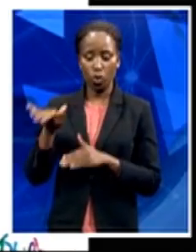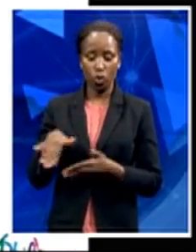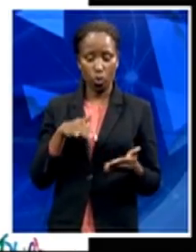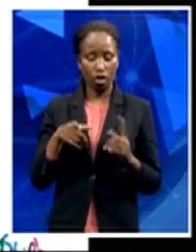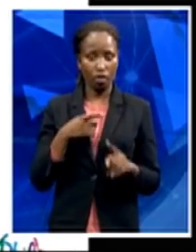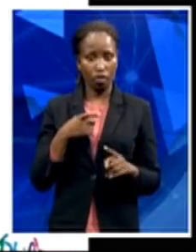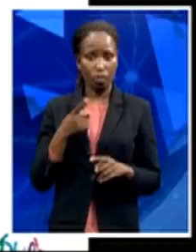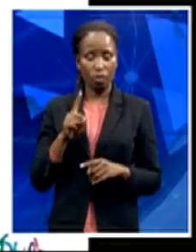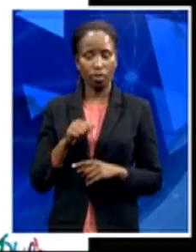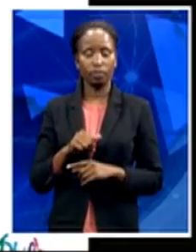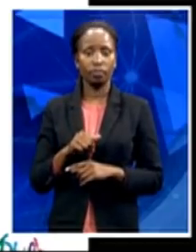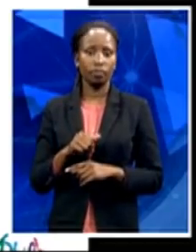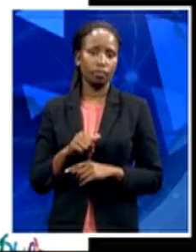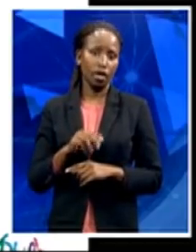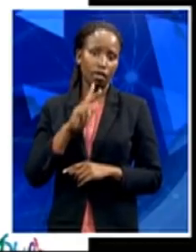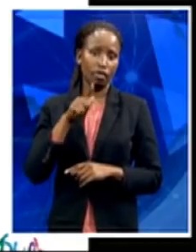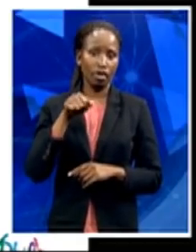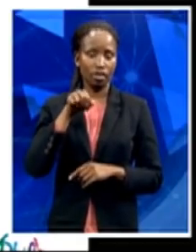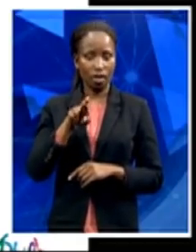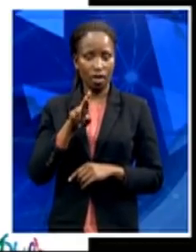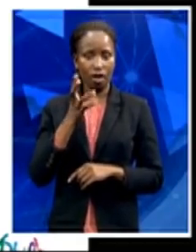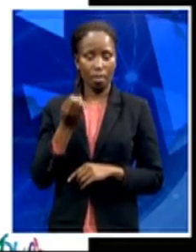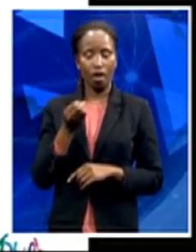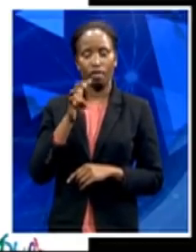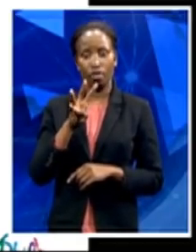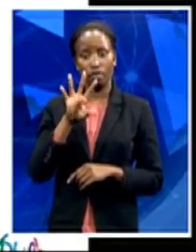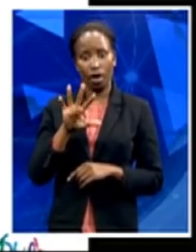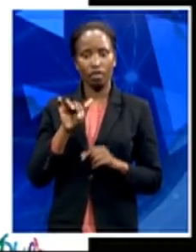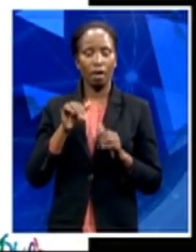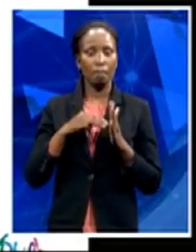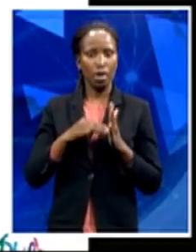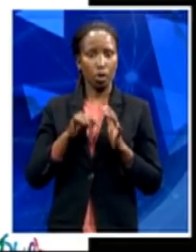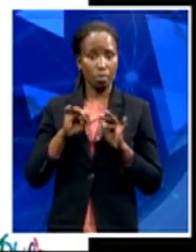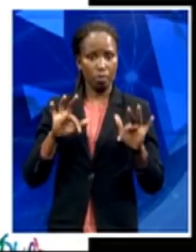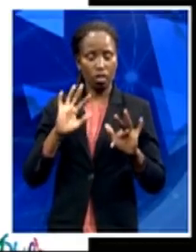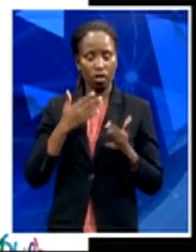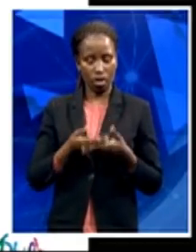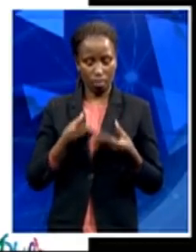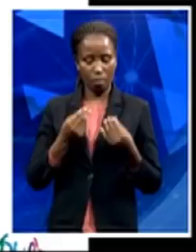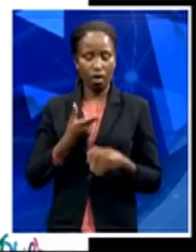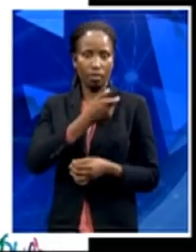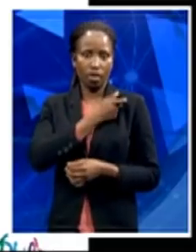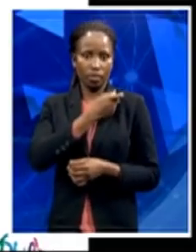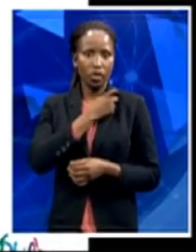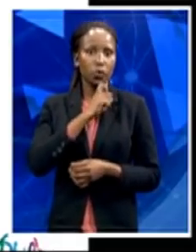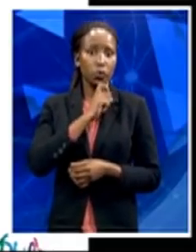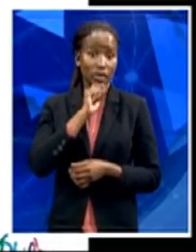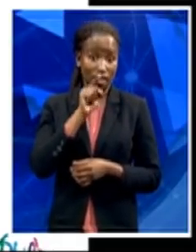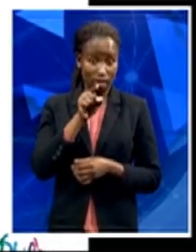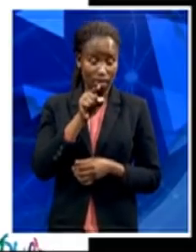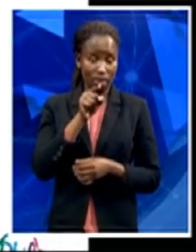45 million people that are going to be vaccinated through this pipeline, noting that J&J is a